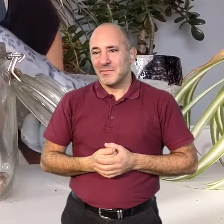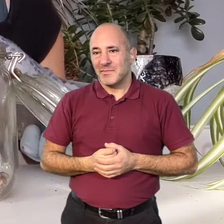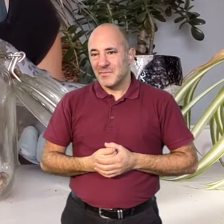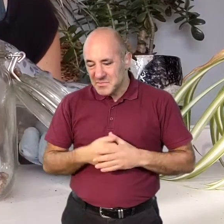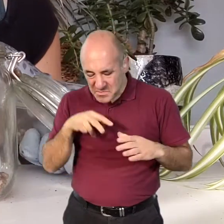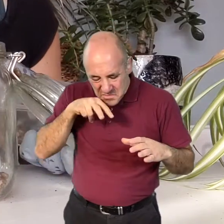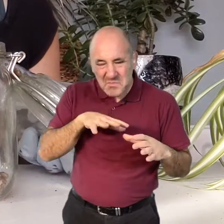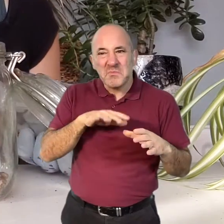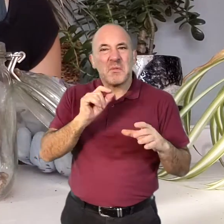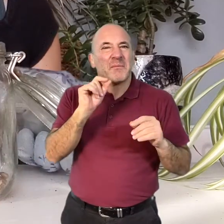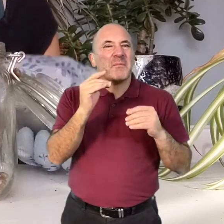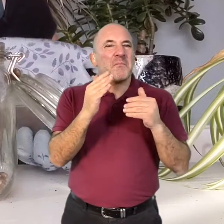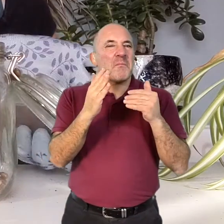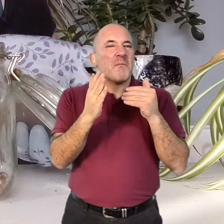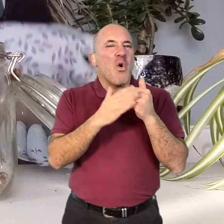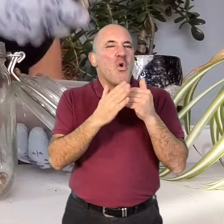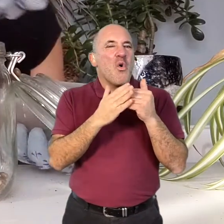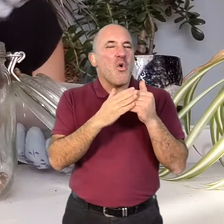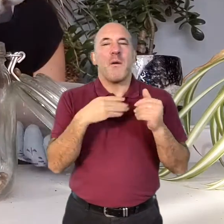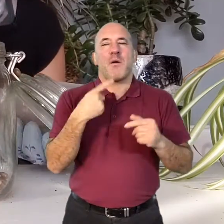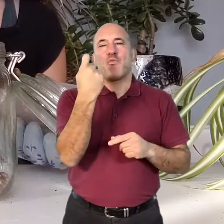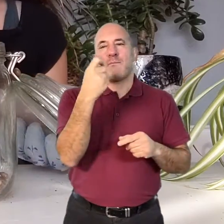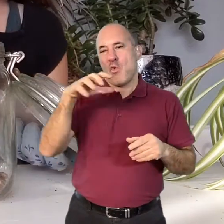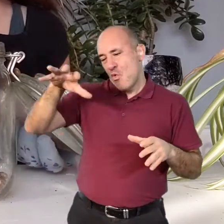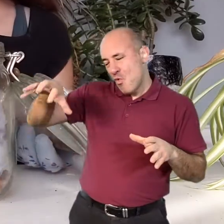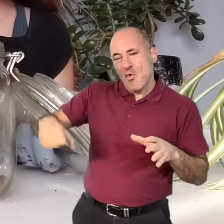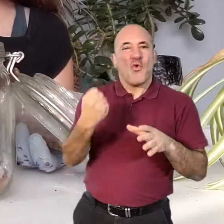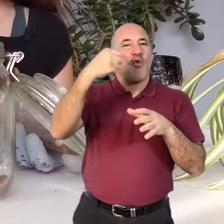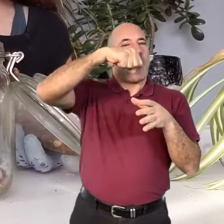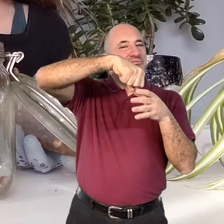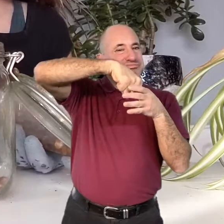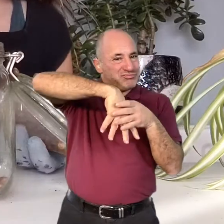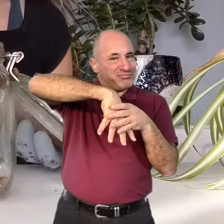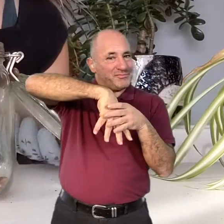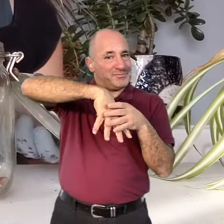might add a little bit more. So that is